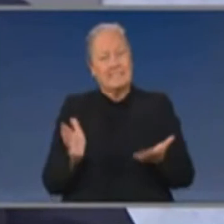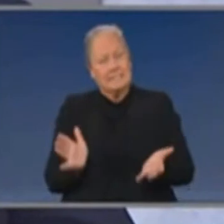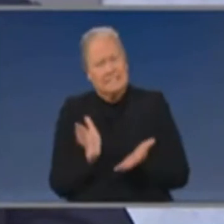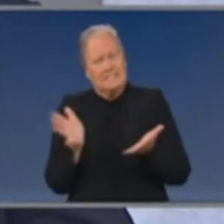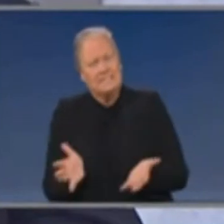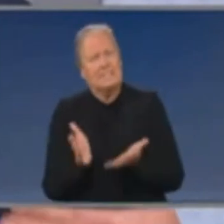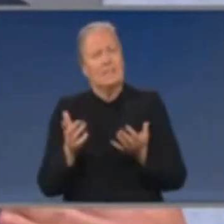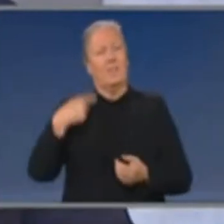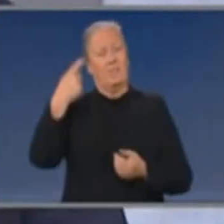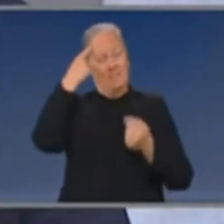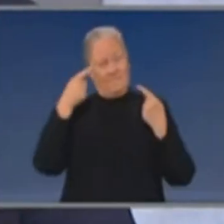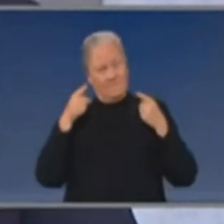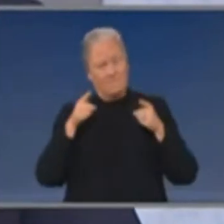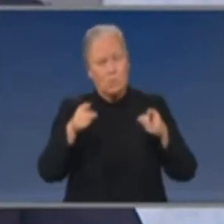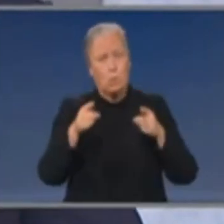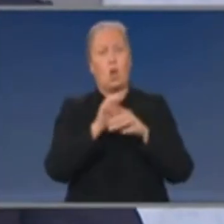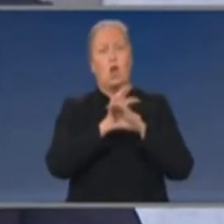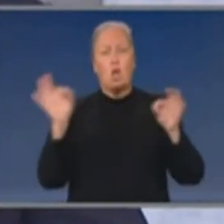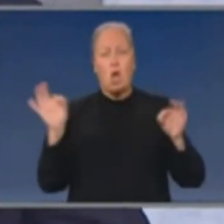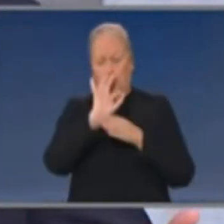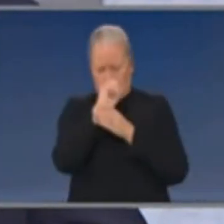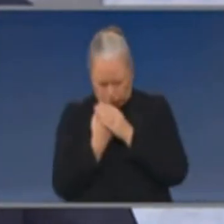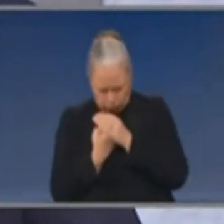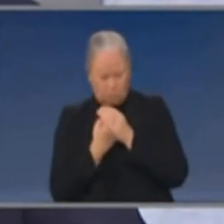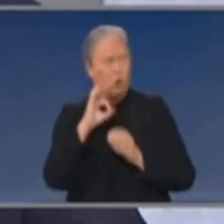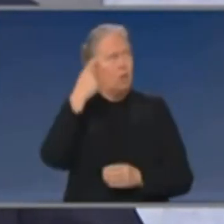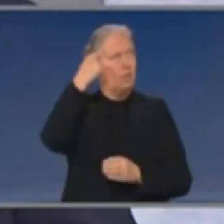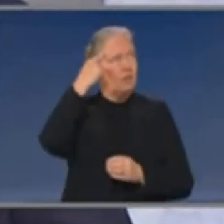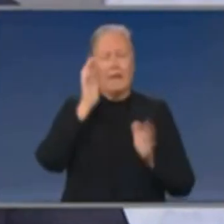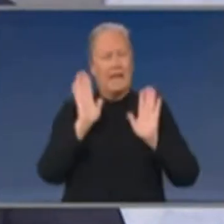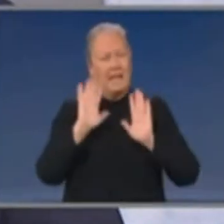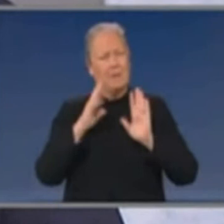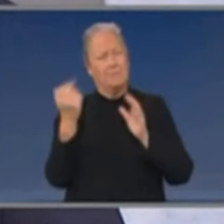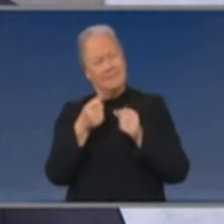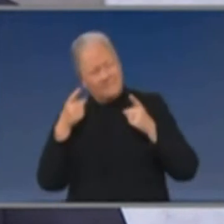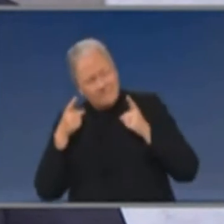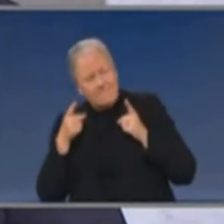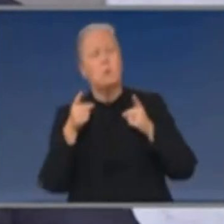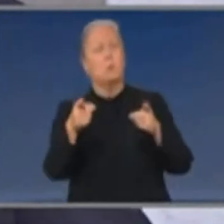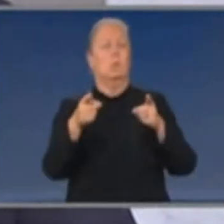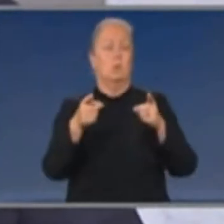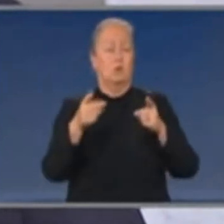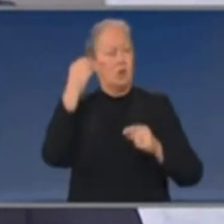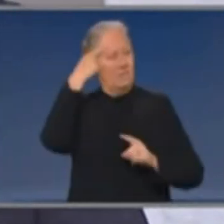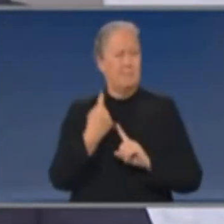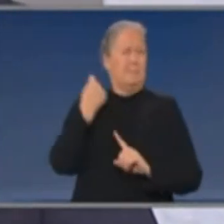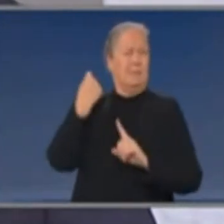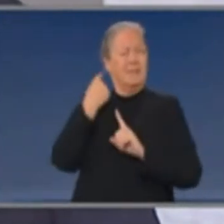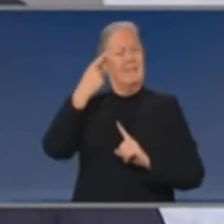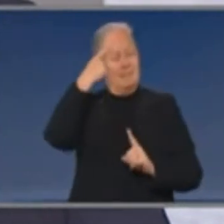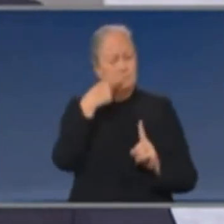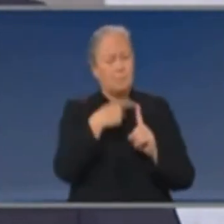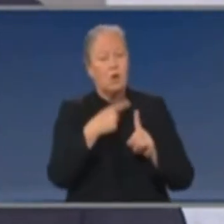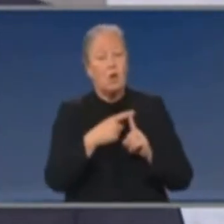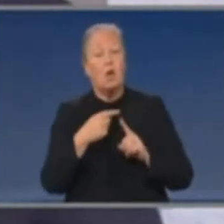going forward and to not put our heads down and not to adopt a defeatist attitude in relation to the virus. That is not the